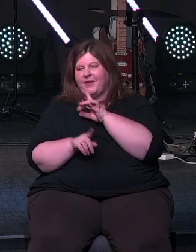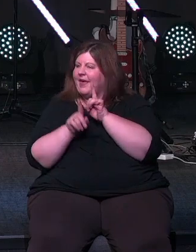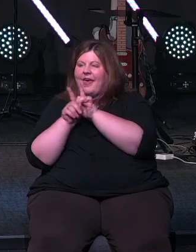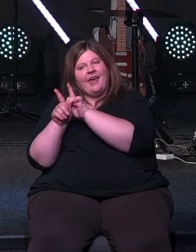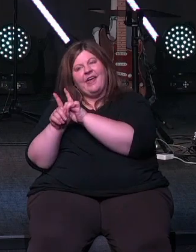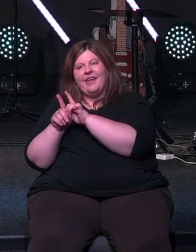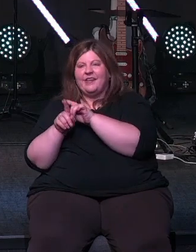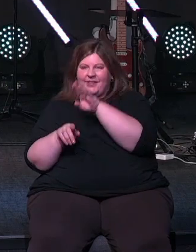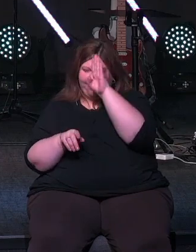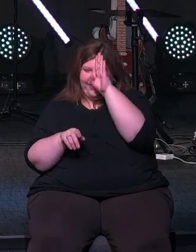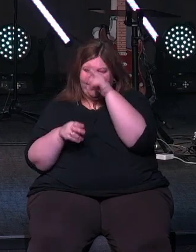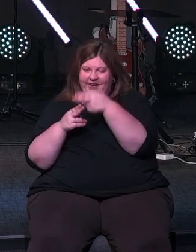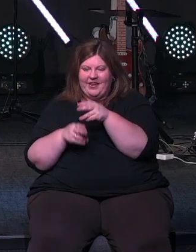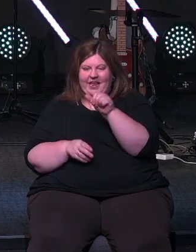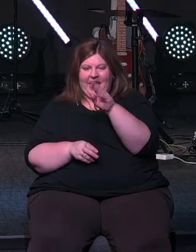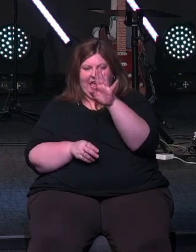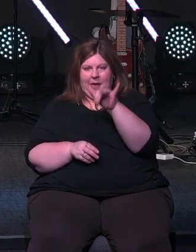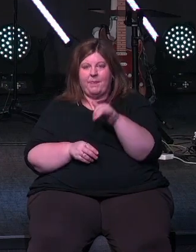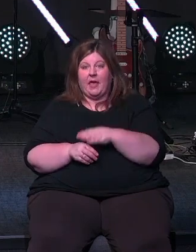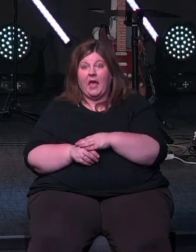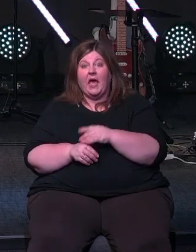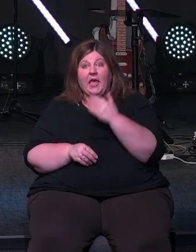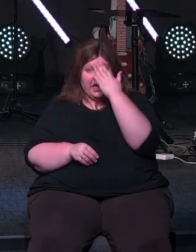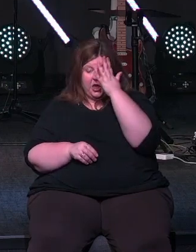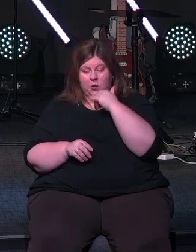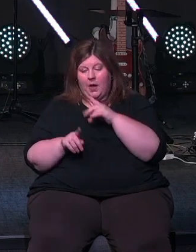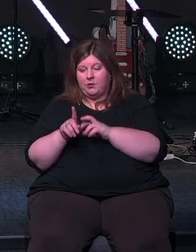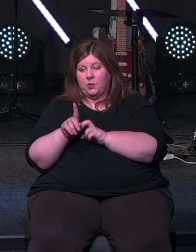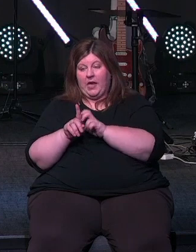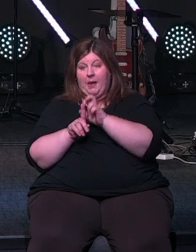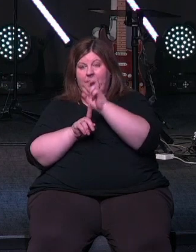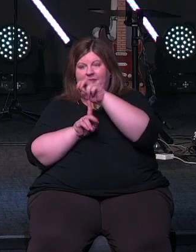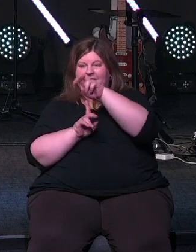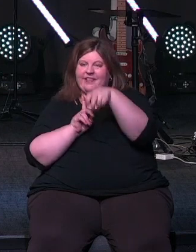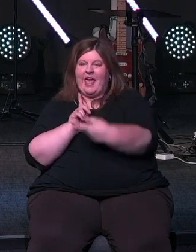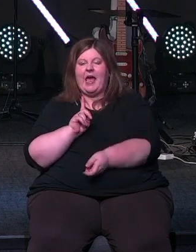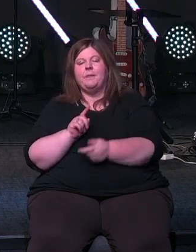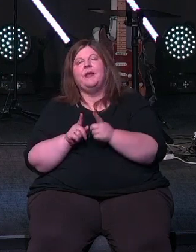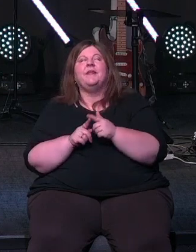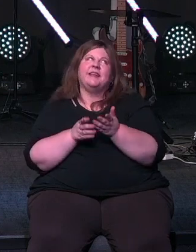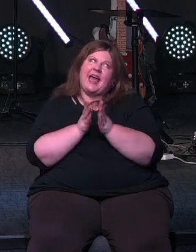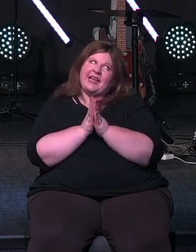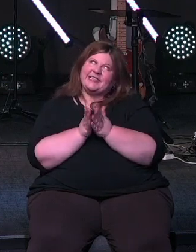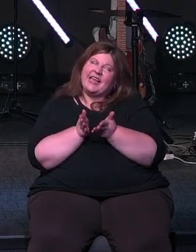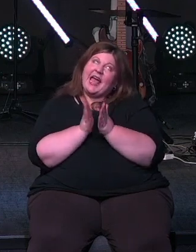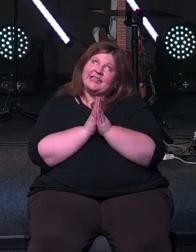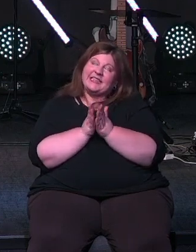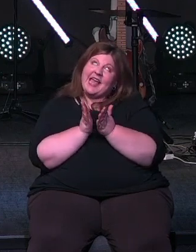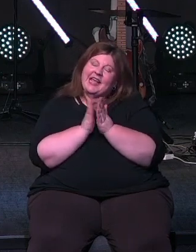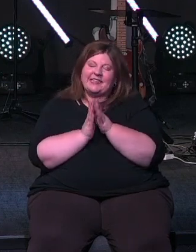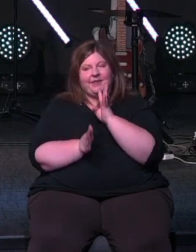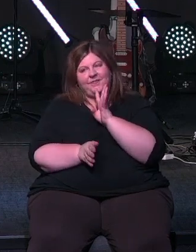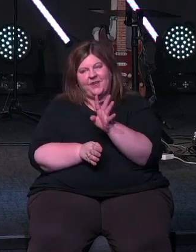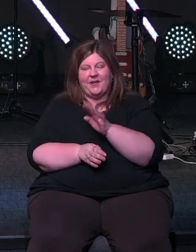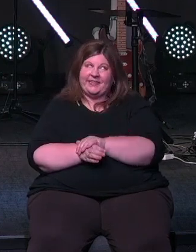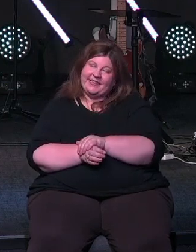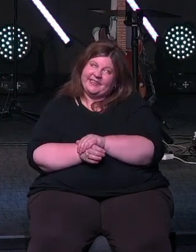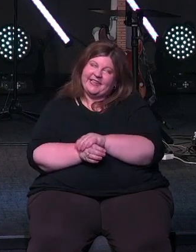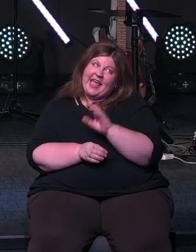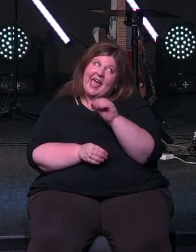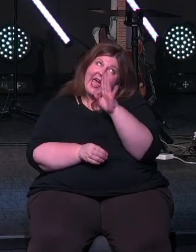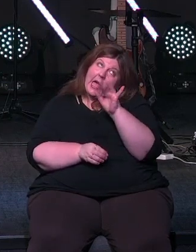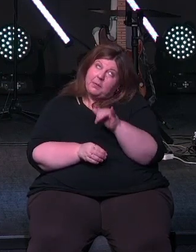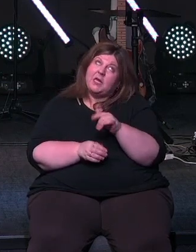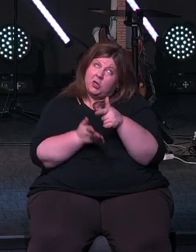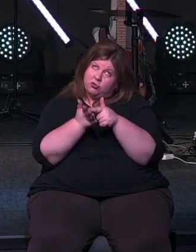Abby. Judah knew the way to get to the top to go down the slide, but he kept asking Abby. You know what I'm saying? 4 years old, he's picking up, and he goes, Abby,